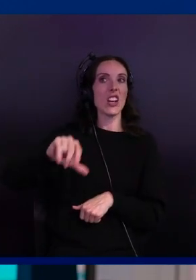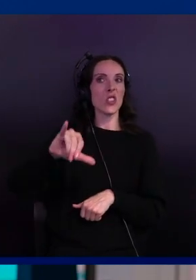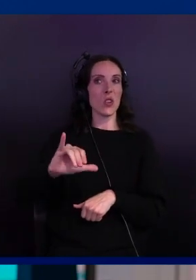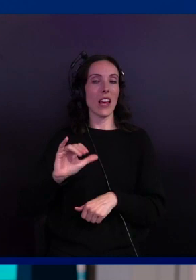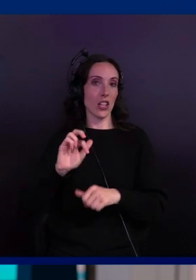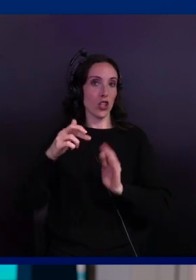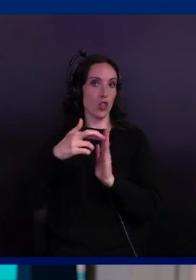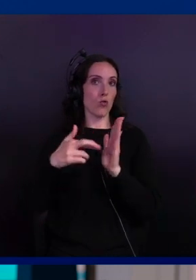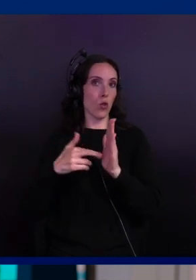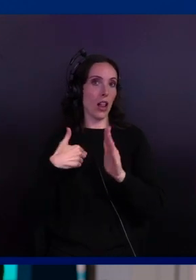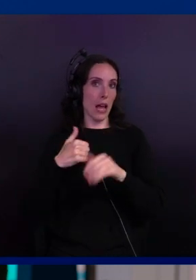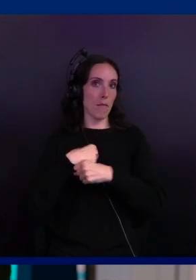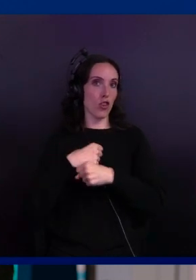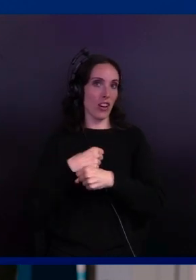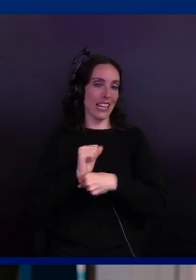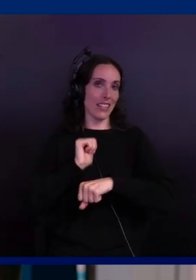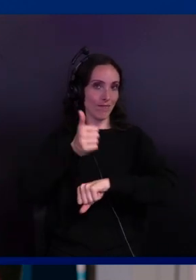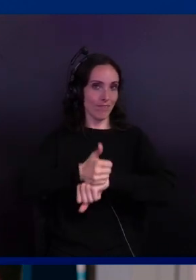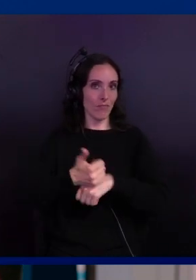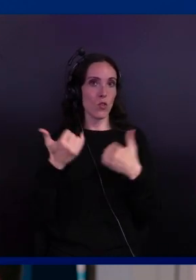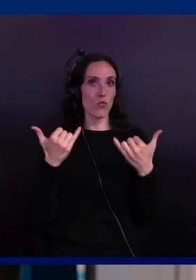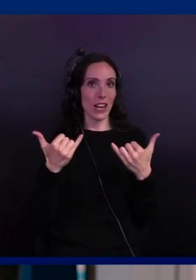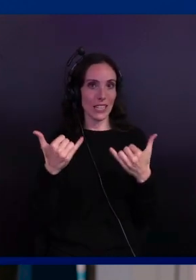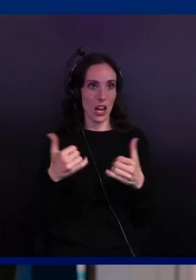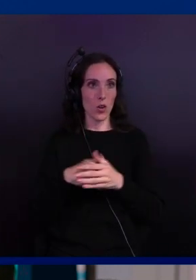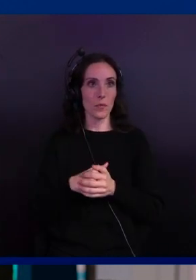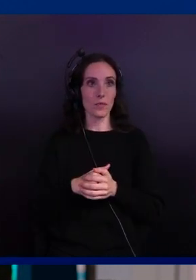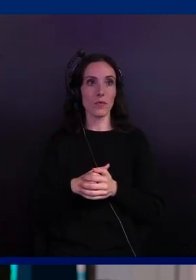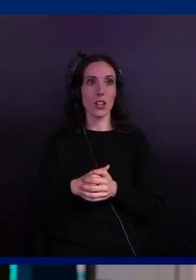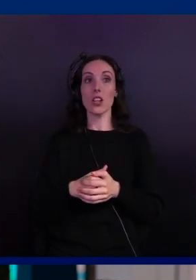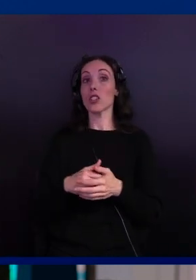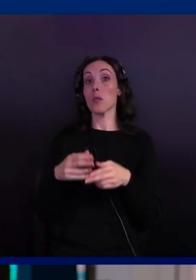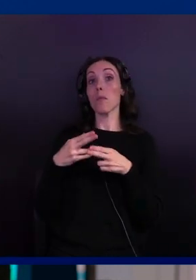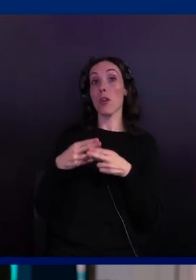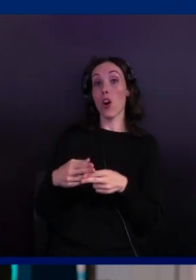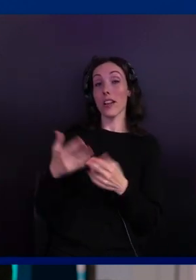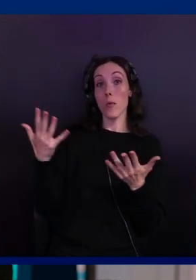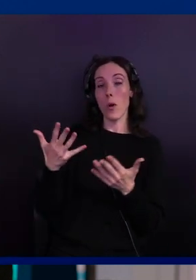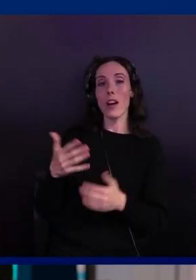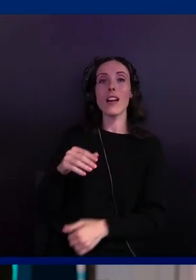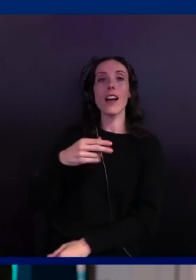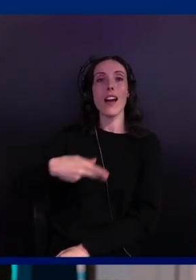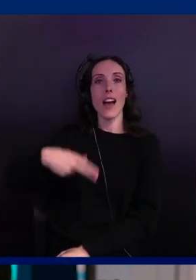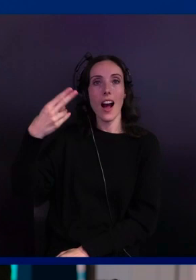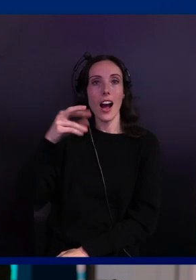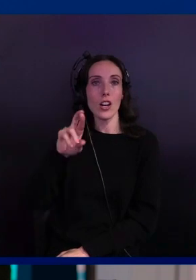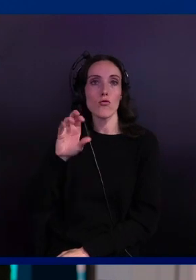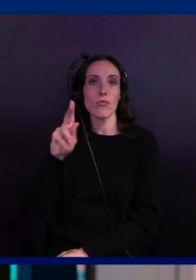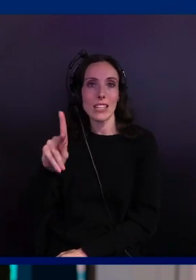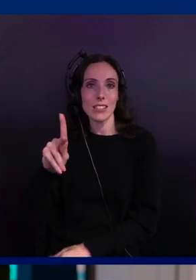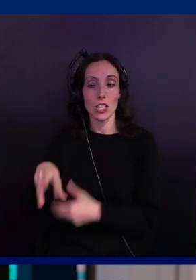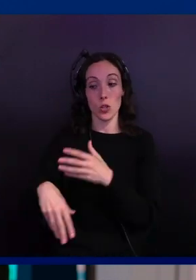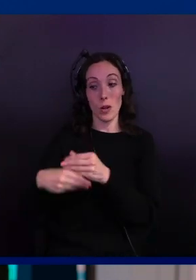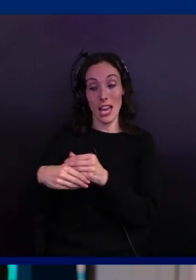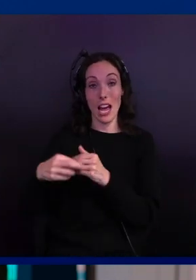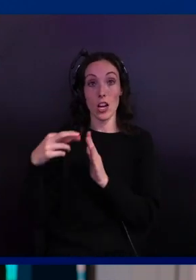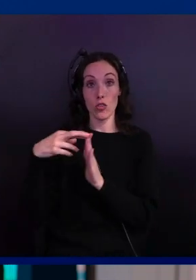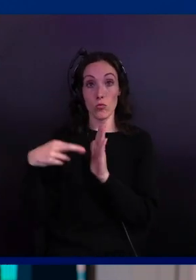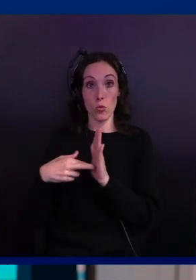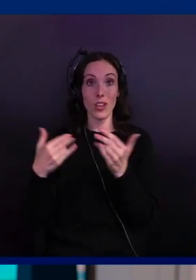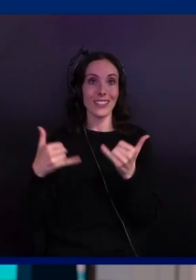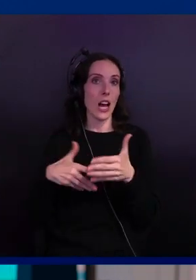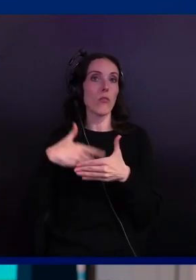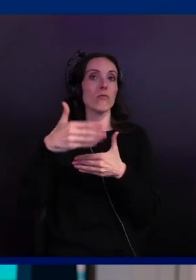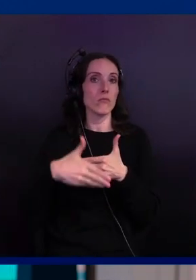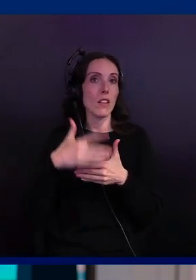here. Okay. Here, where outcome is, we are calling as a high risk here. And we added rule here, and we are going to add another rule